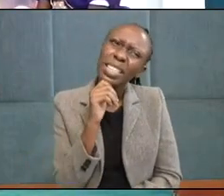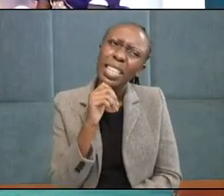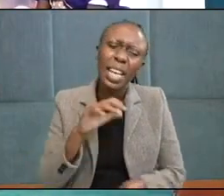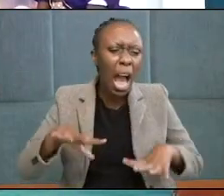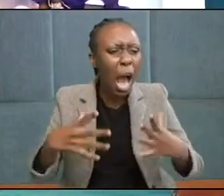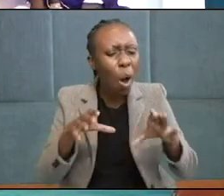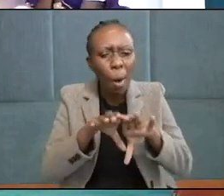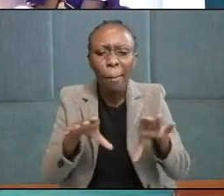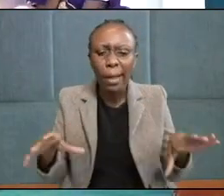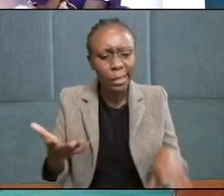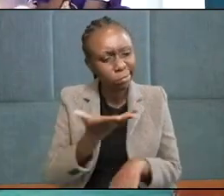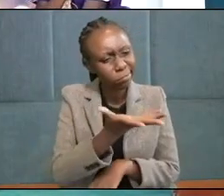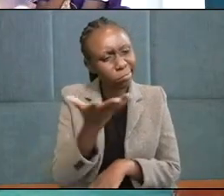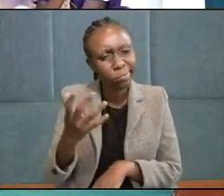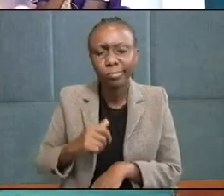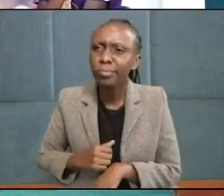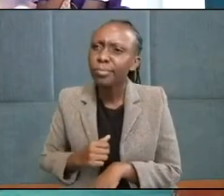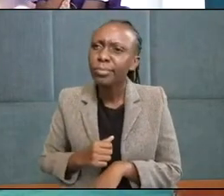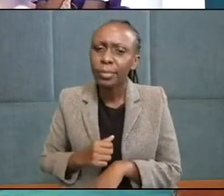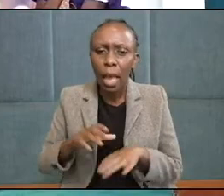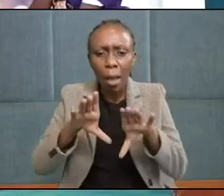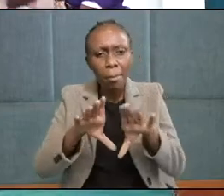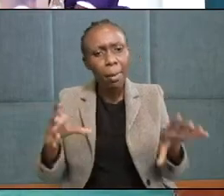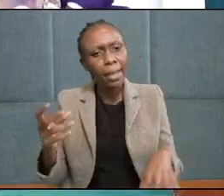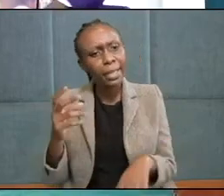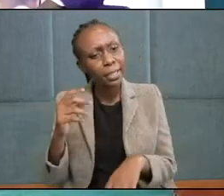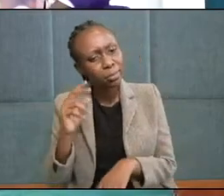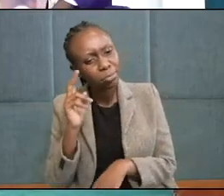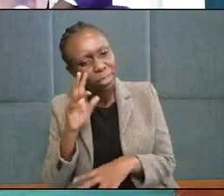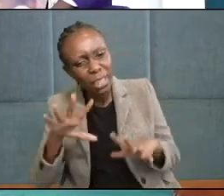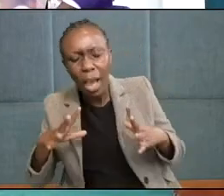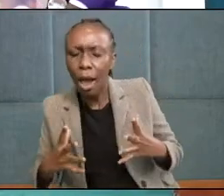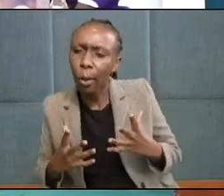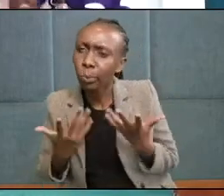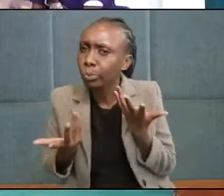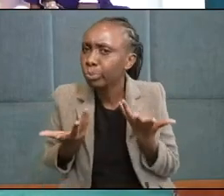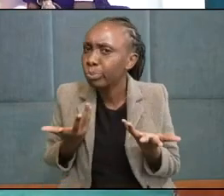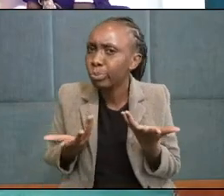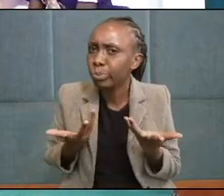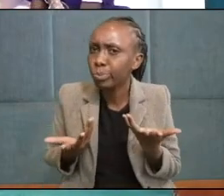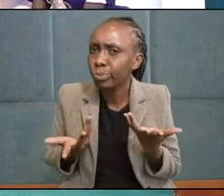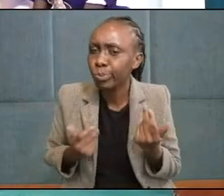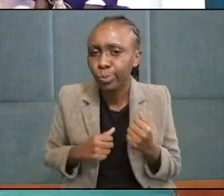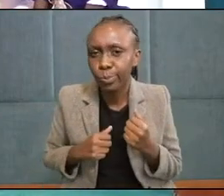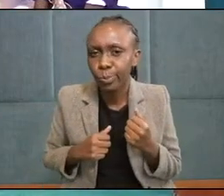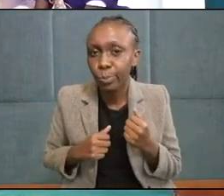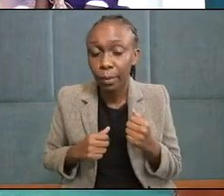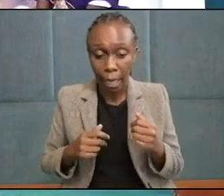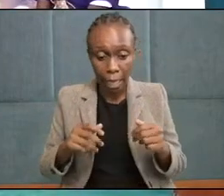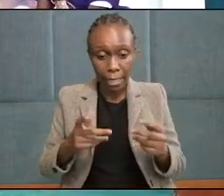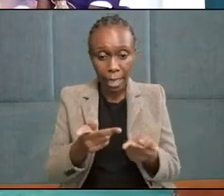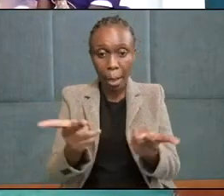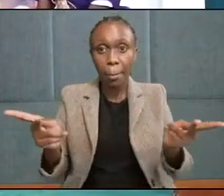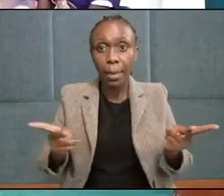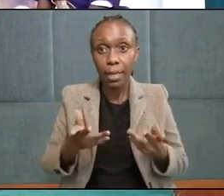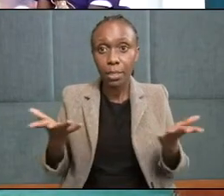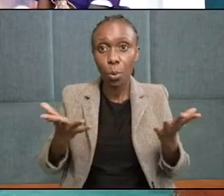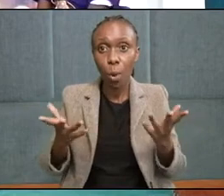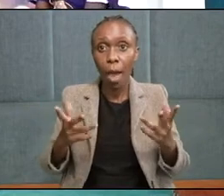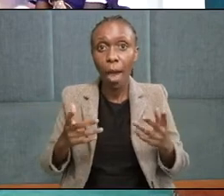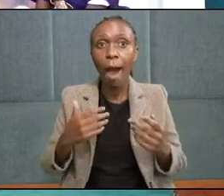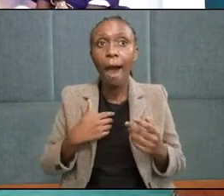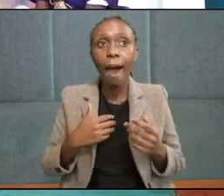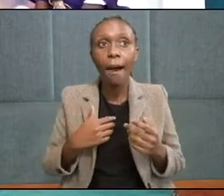marketplace. How does a marketplace look like, Jasmine? A marketplace is where there are buyers and